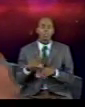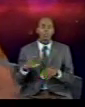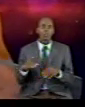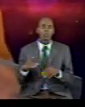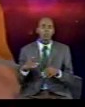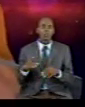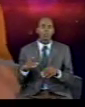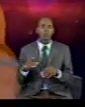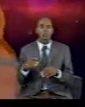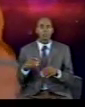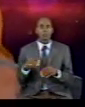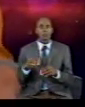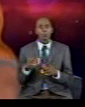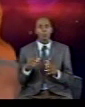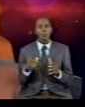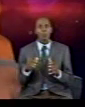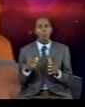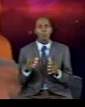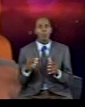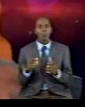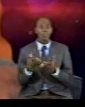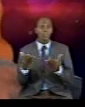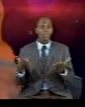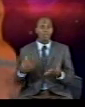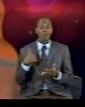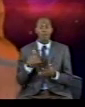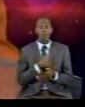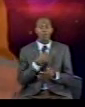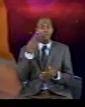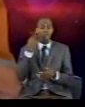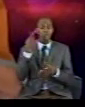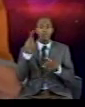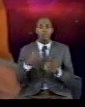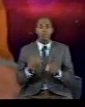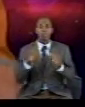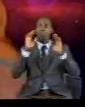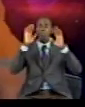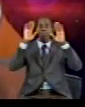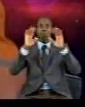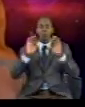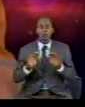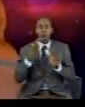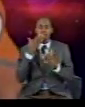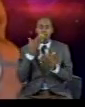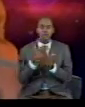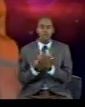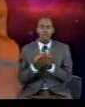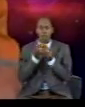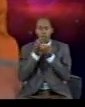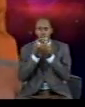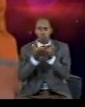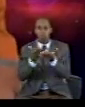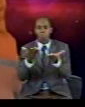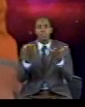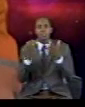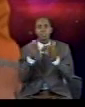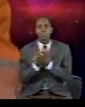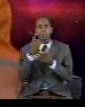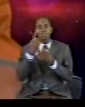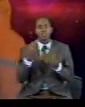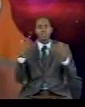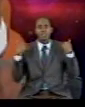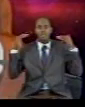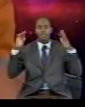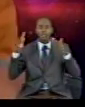towards men. Here we saw the wonderful good tidings that the angels brought unto the